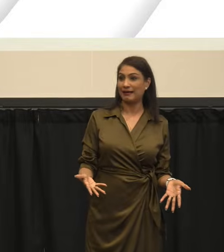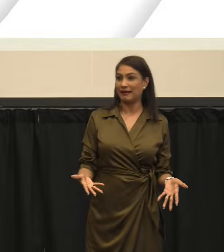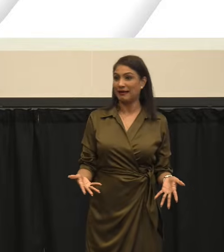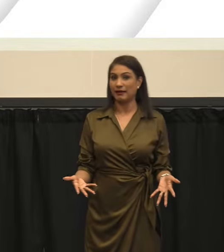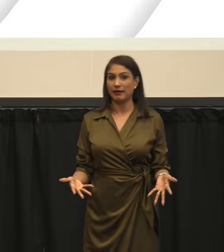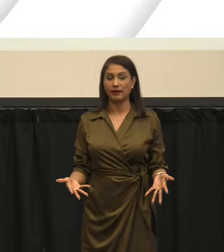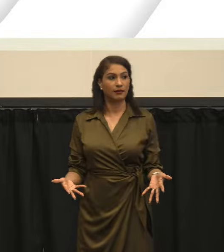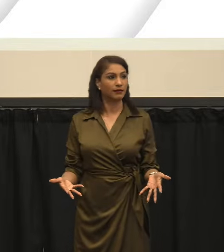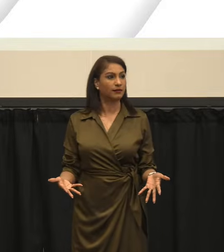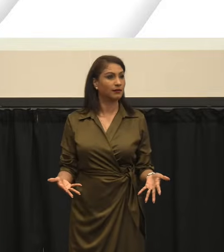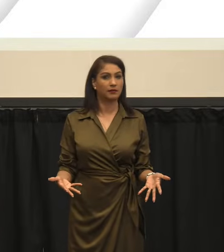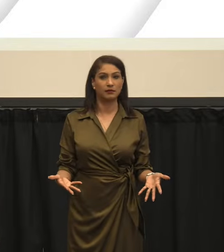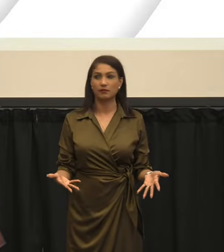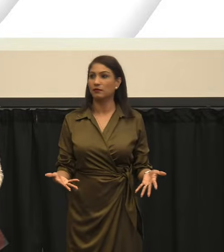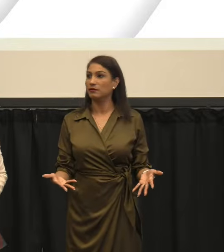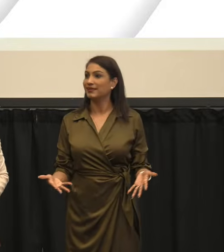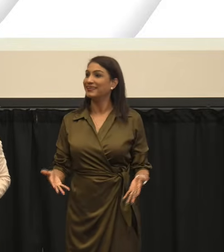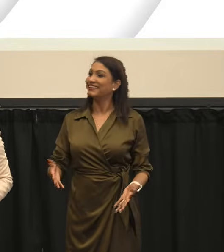Is this person here?